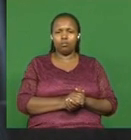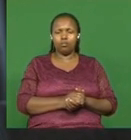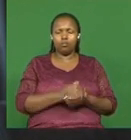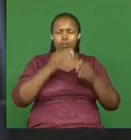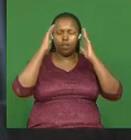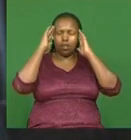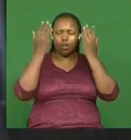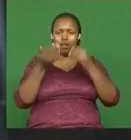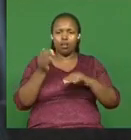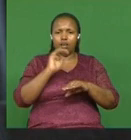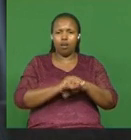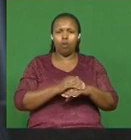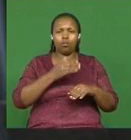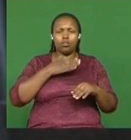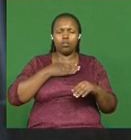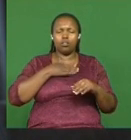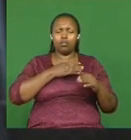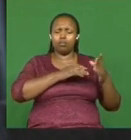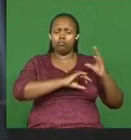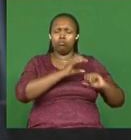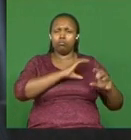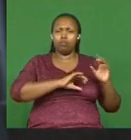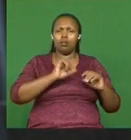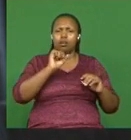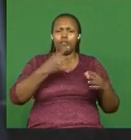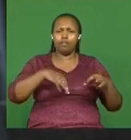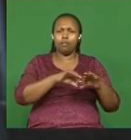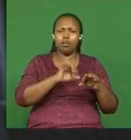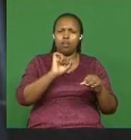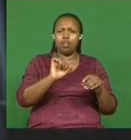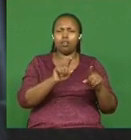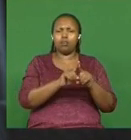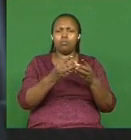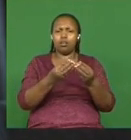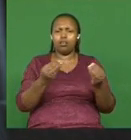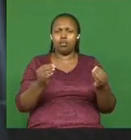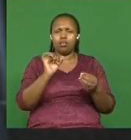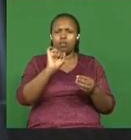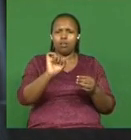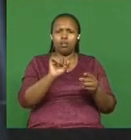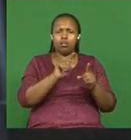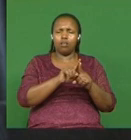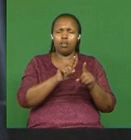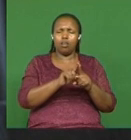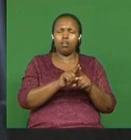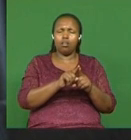sikhalela kakhulu his family nebantu bakhe labashiye